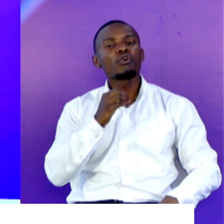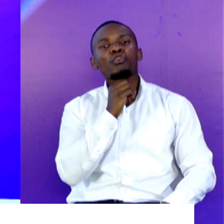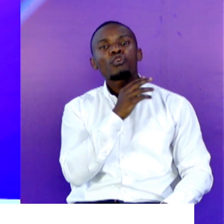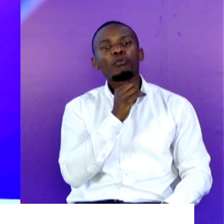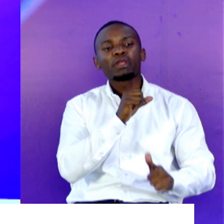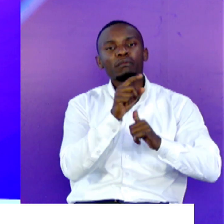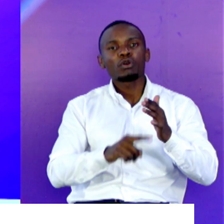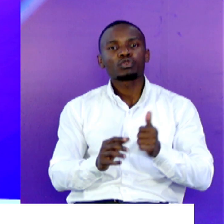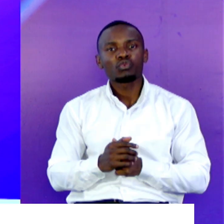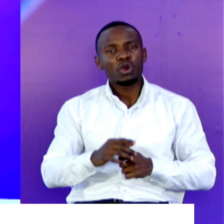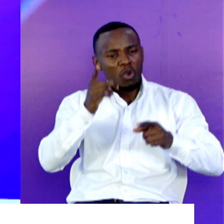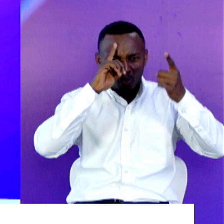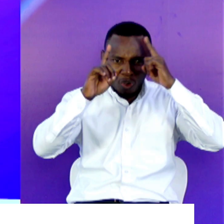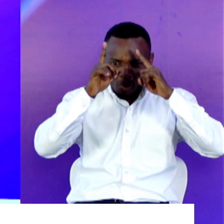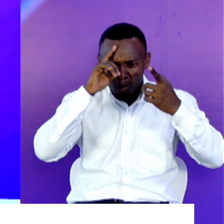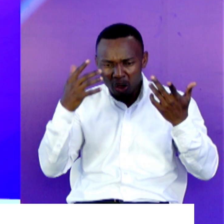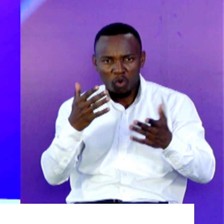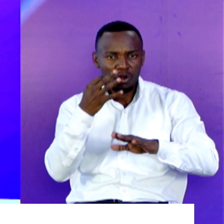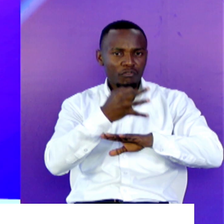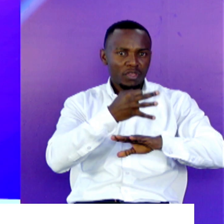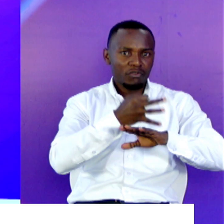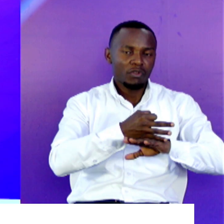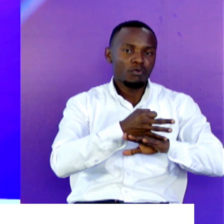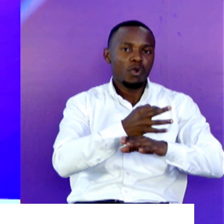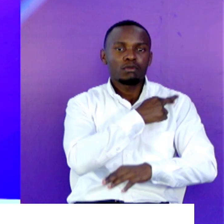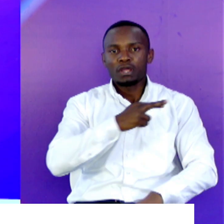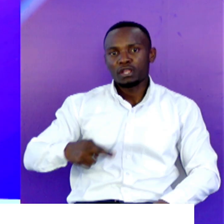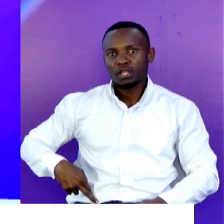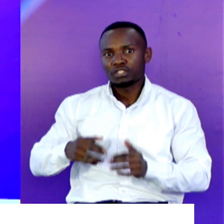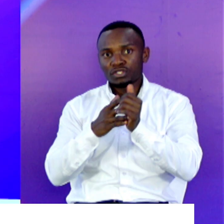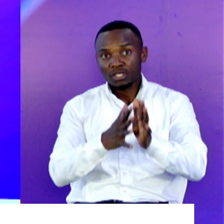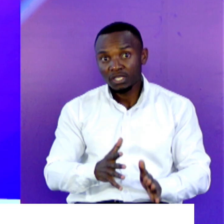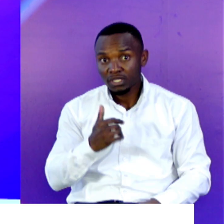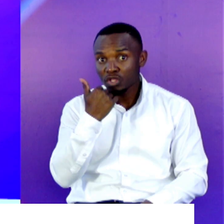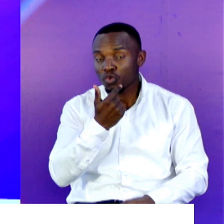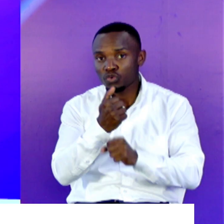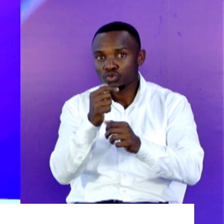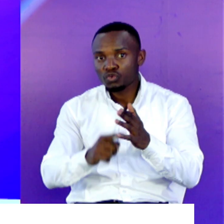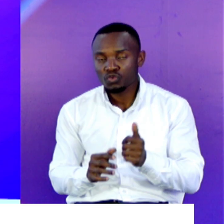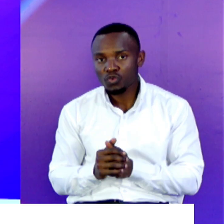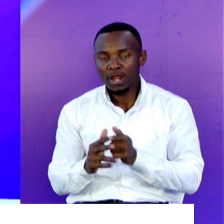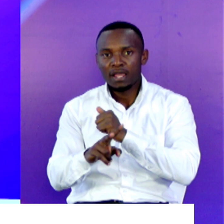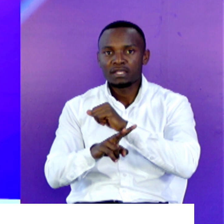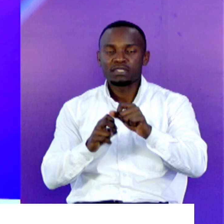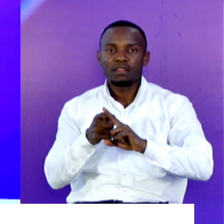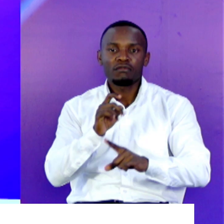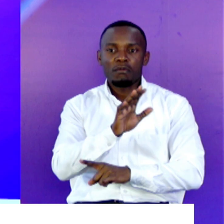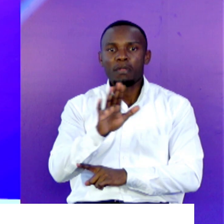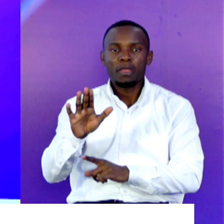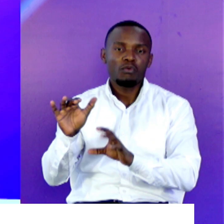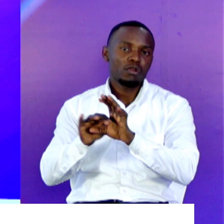dubious religious leaders who have been accused of extorting their followers.